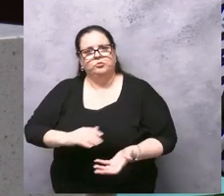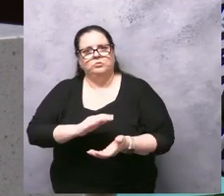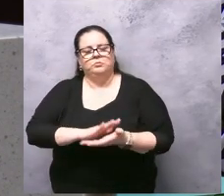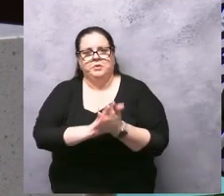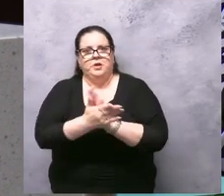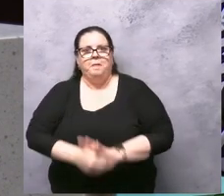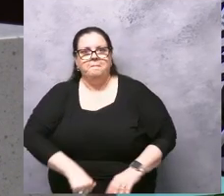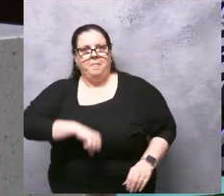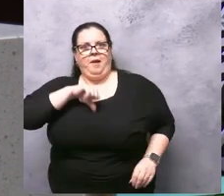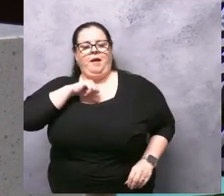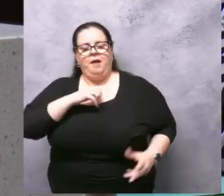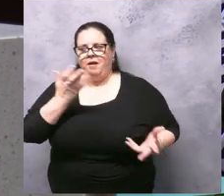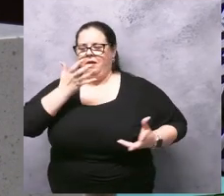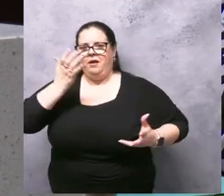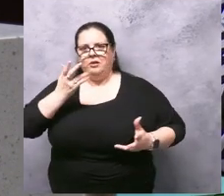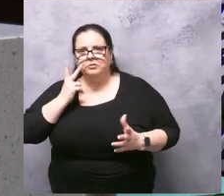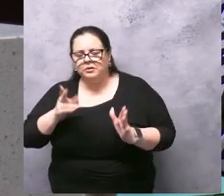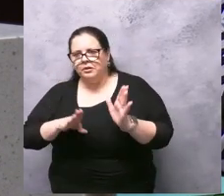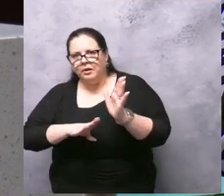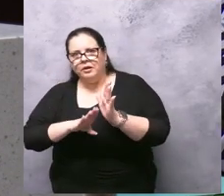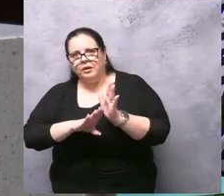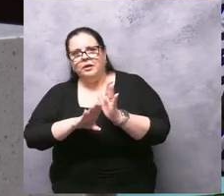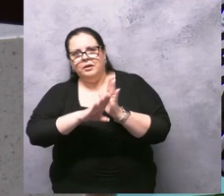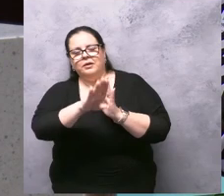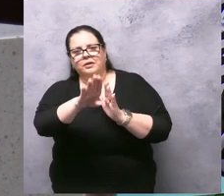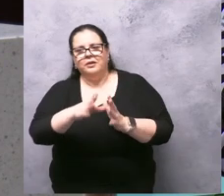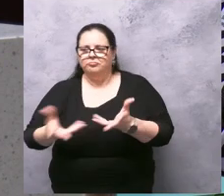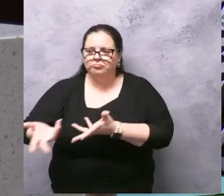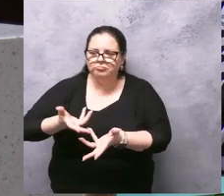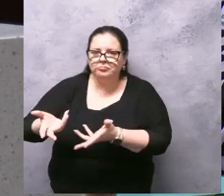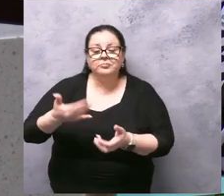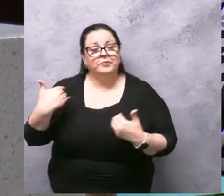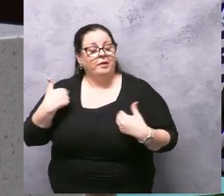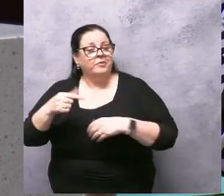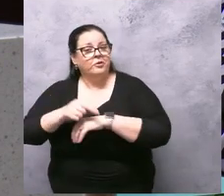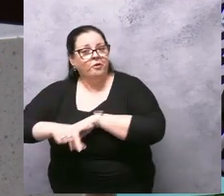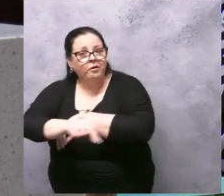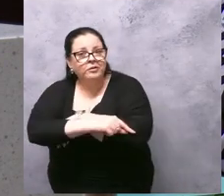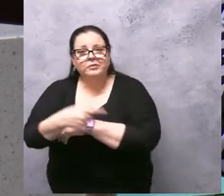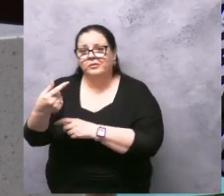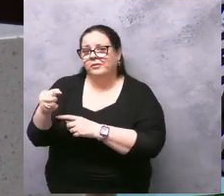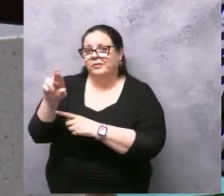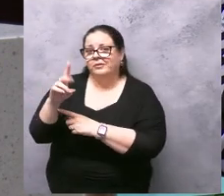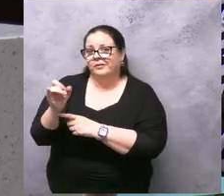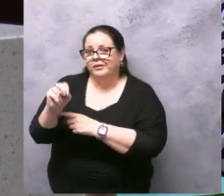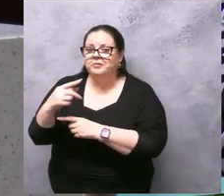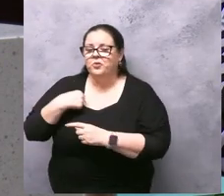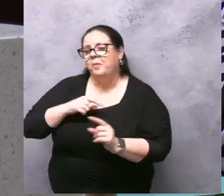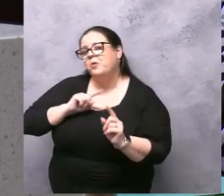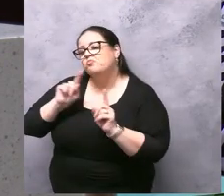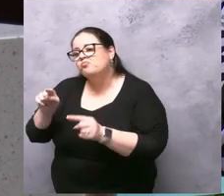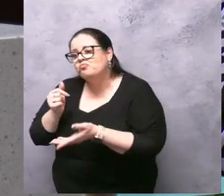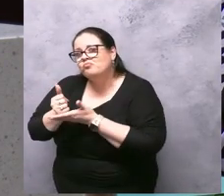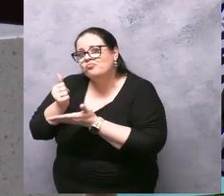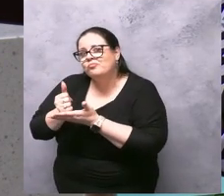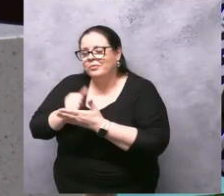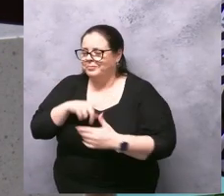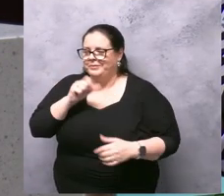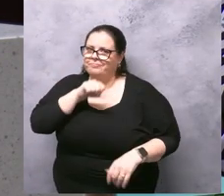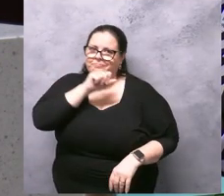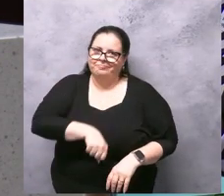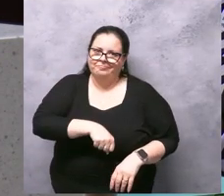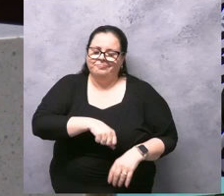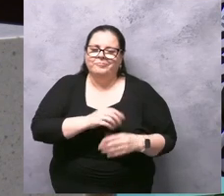there. And it has been such a joy to visit time with them. They have a garden, so I'm going to go back and help with that because I love